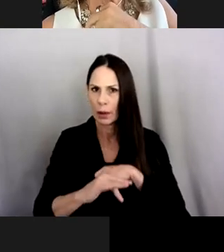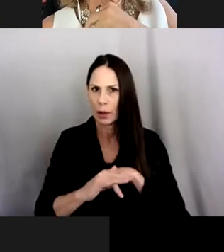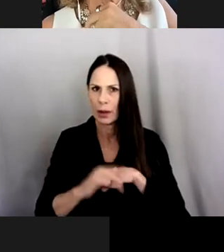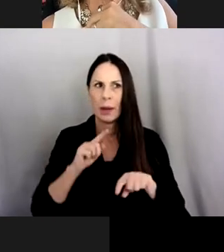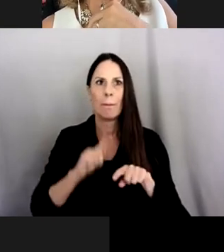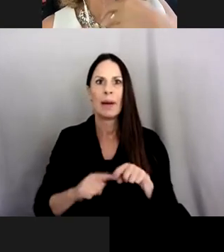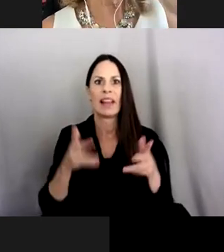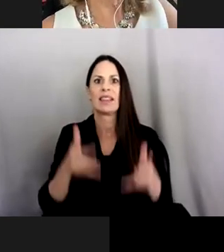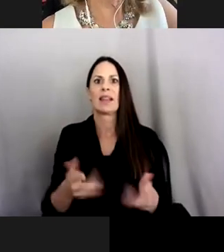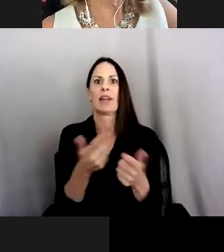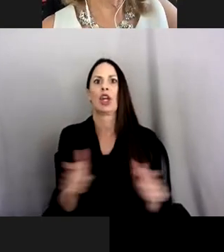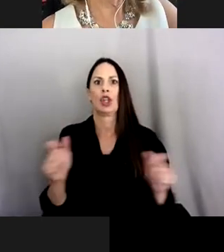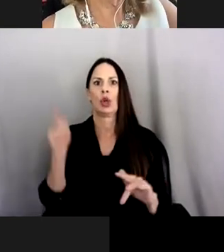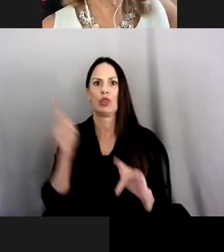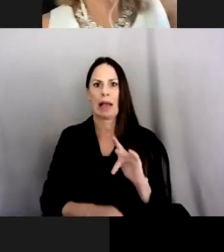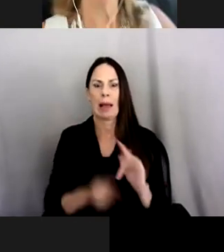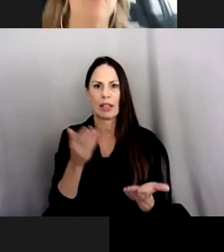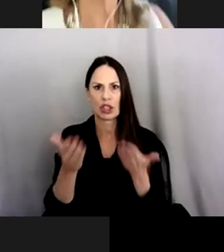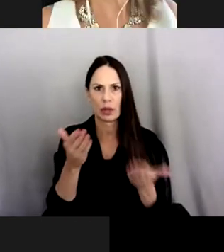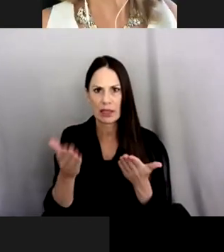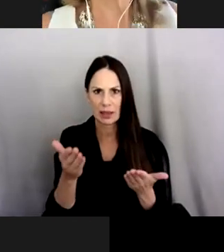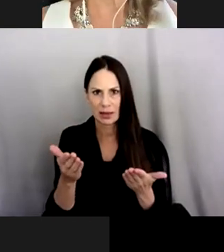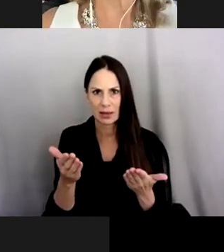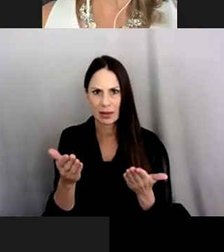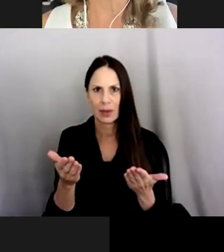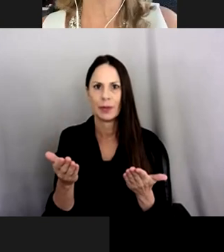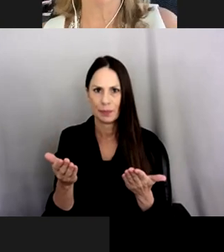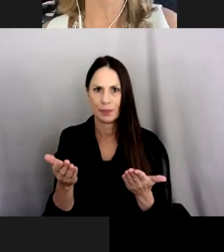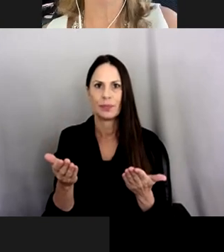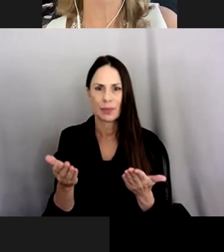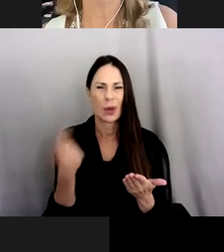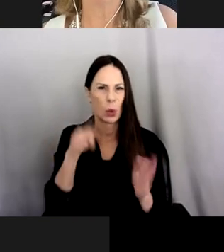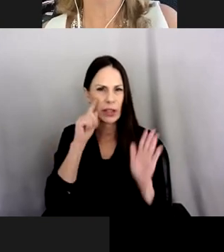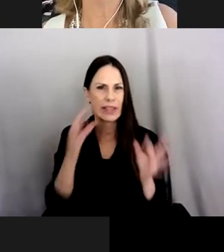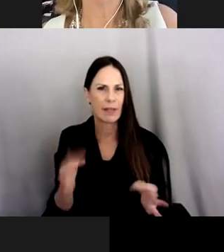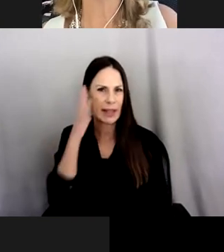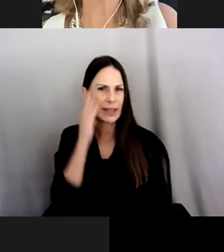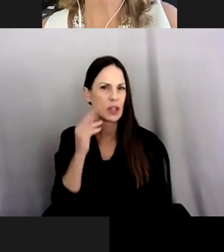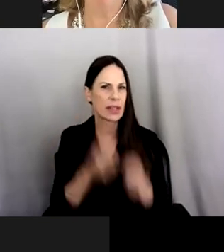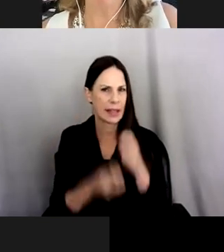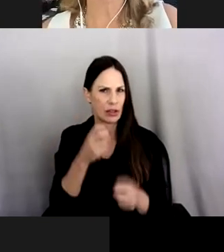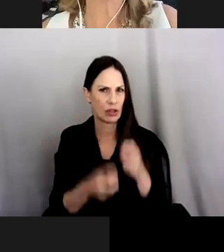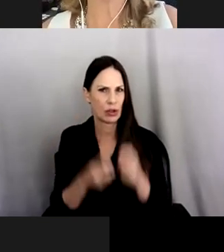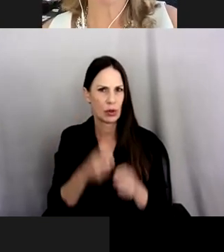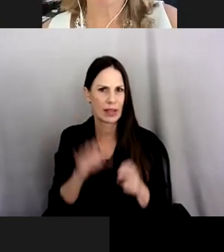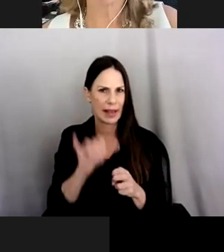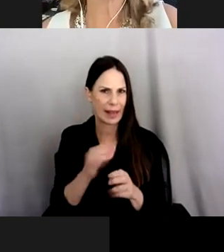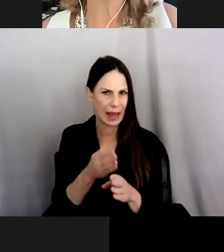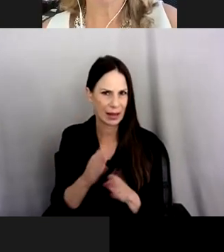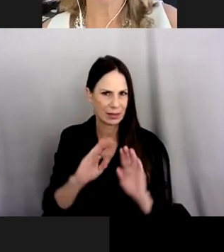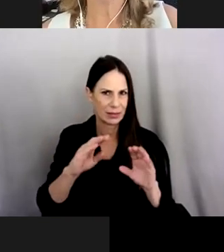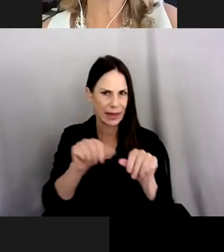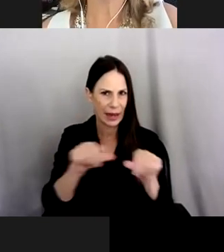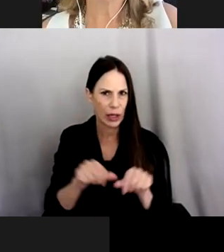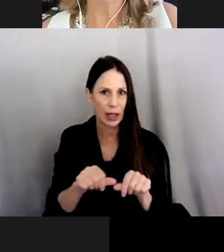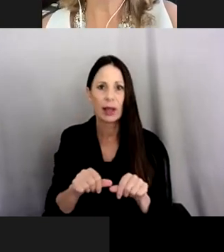in need and a huge gap in services. And so we're definitely having some issues in that department, but that could wait. I just want to throw that on your